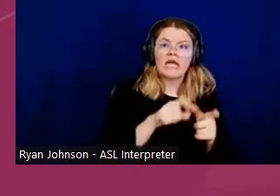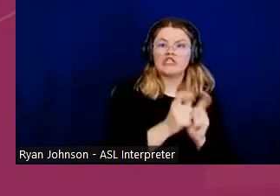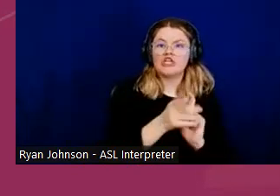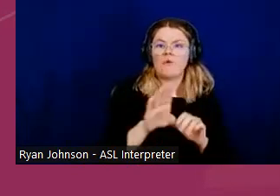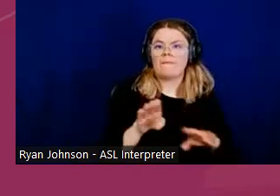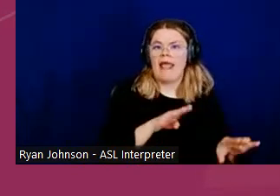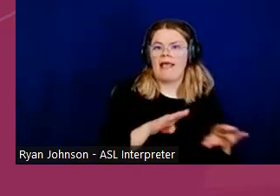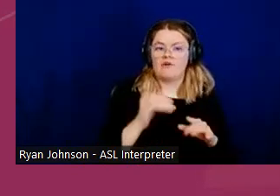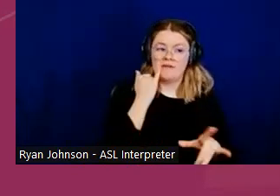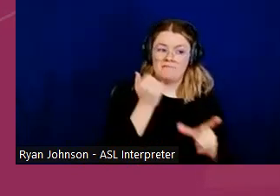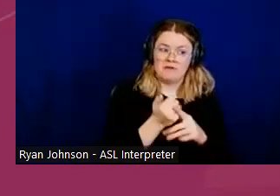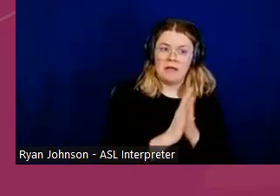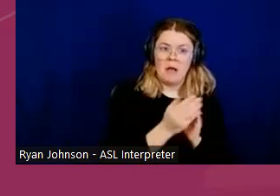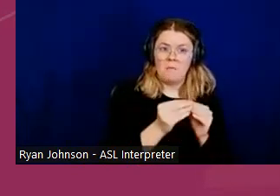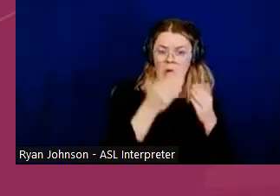abuse.